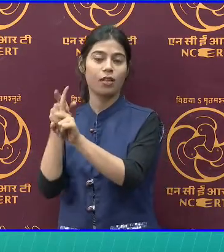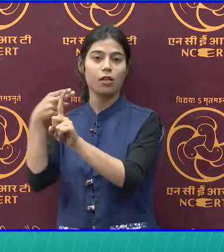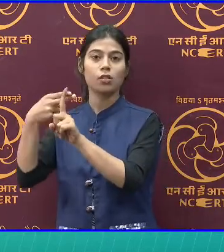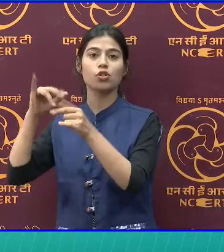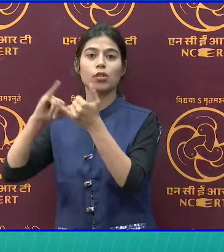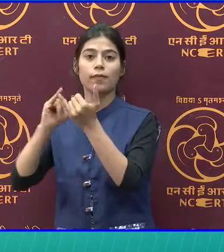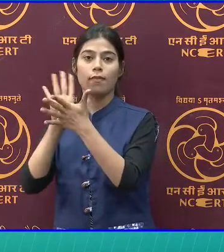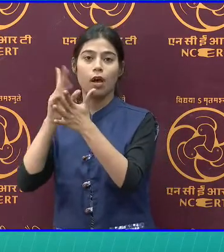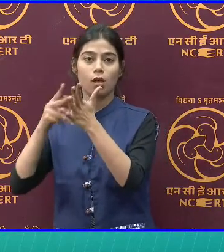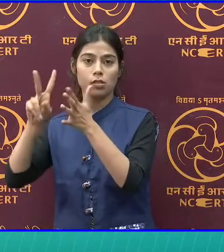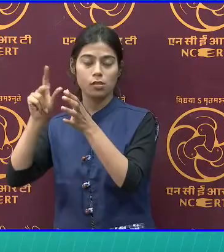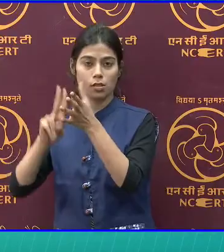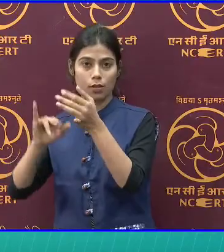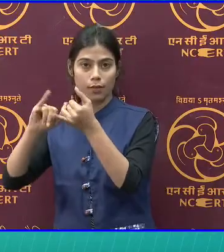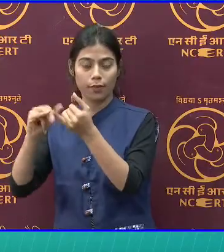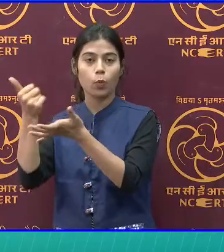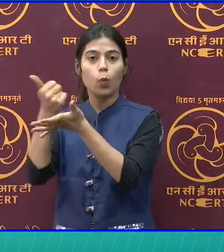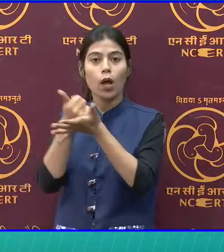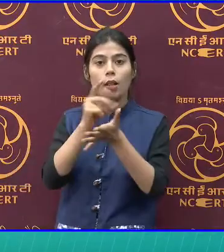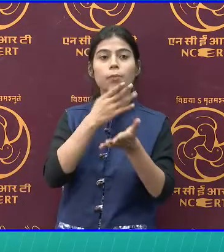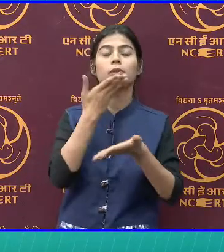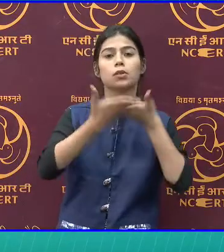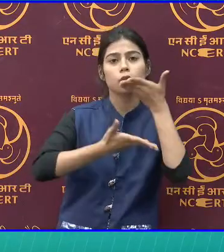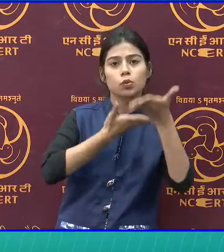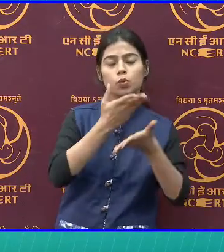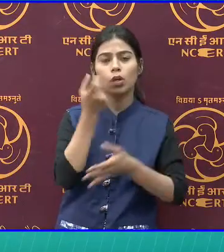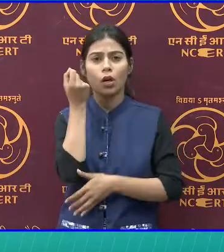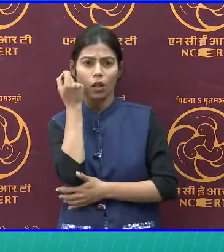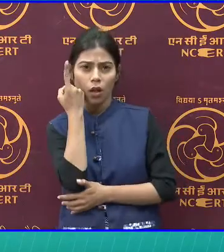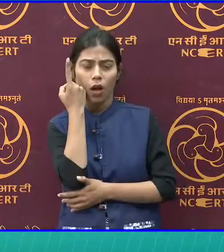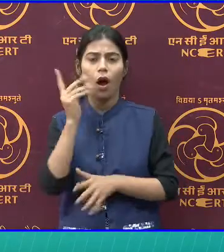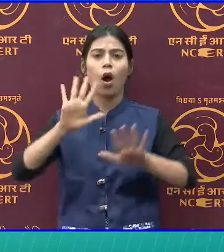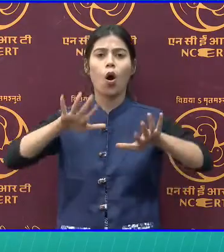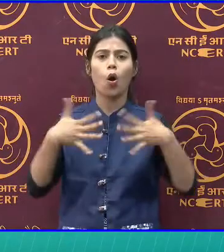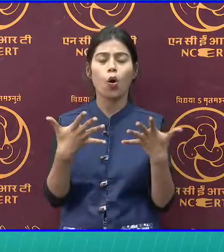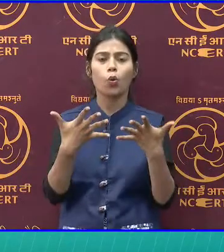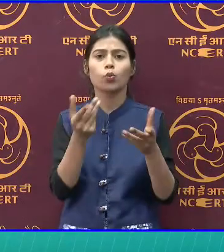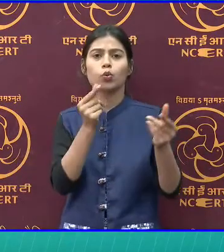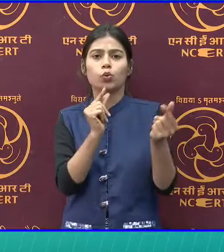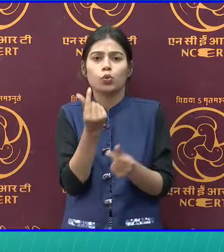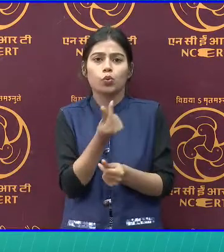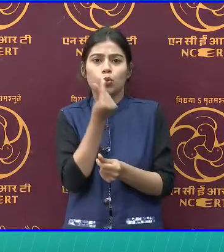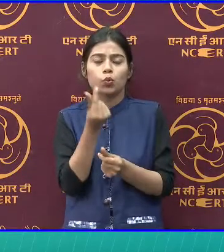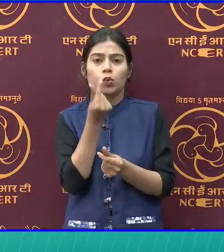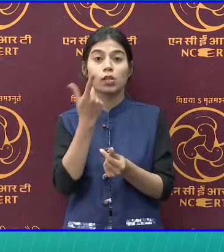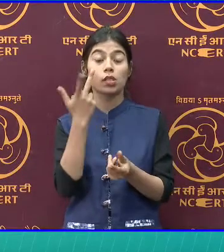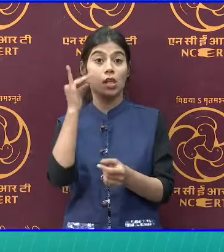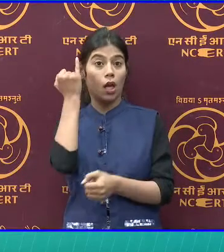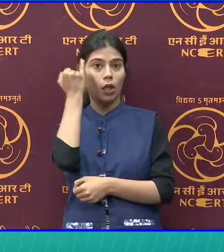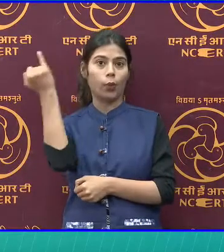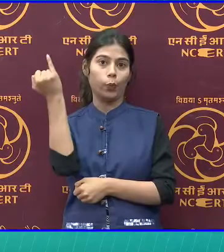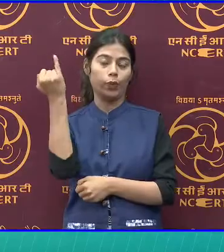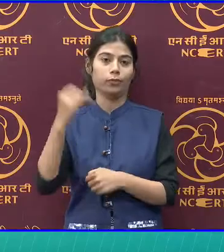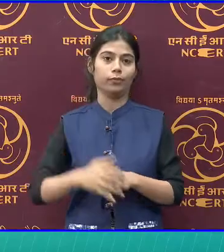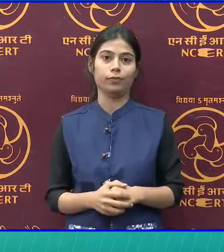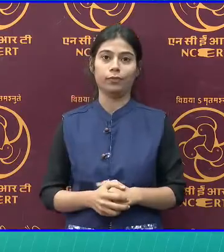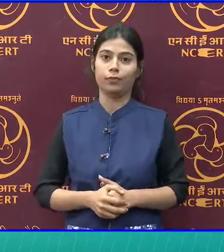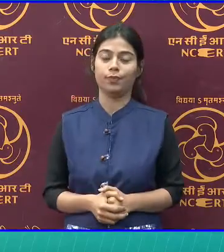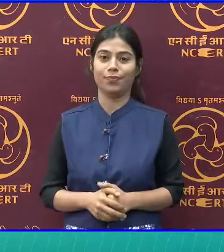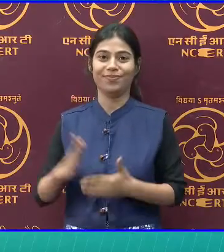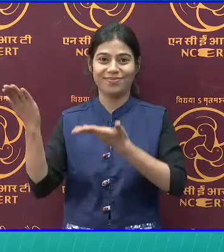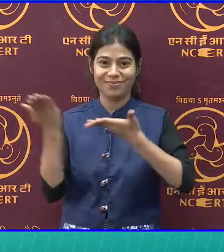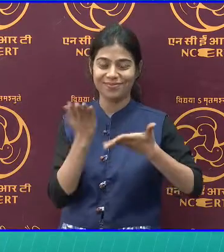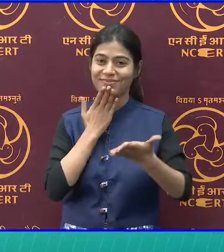and help the teachers understand how to use this book innovatively. So sir, welcome,